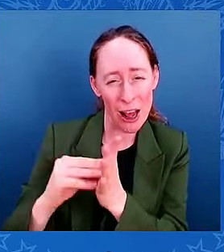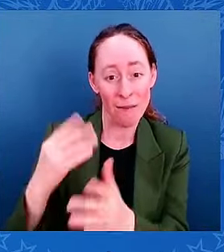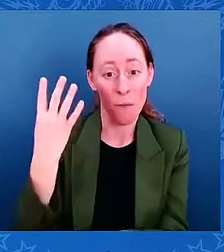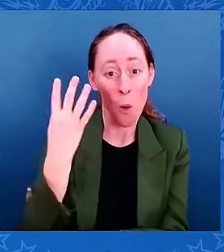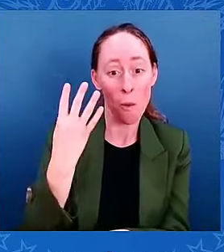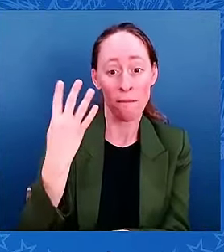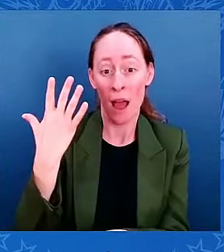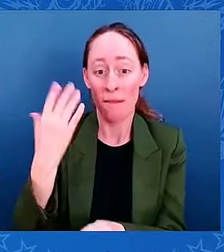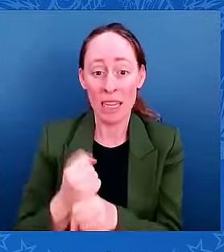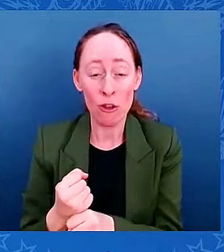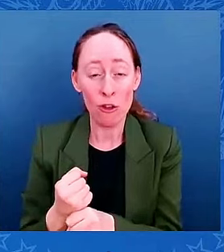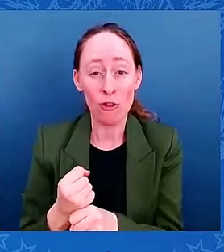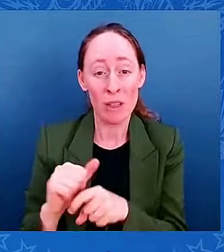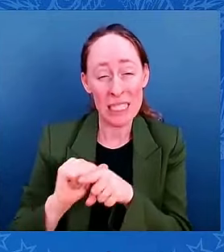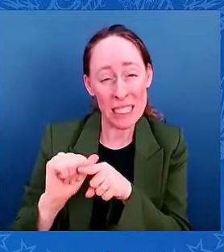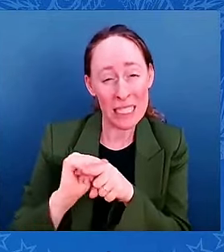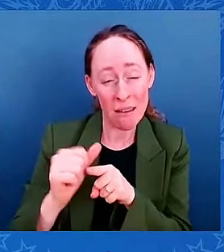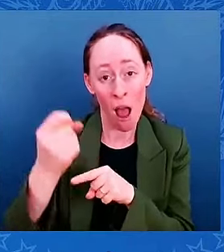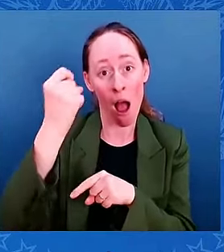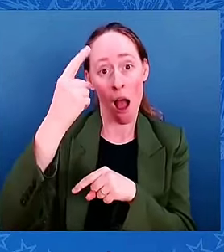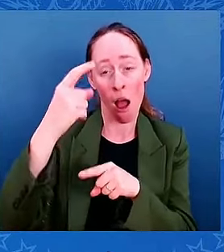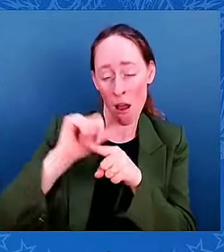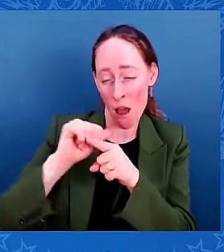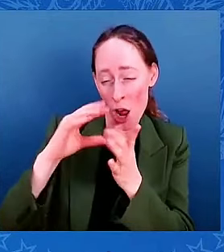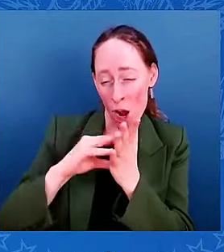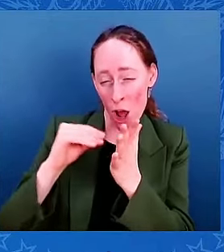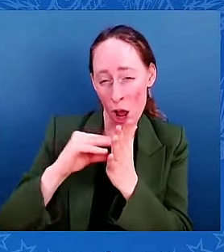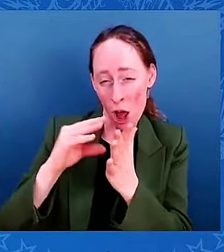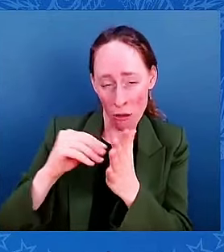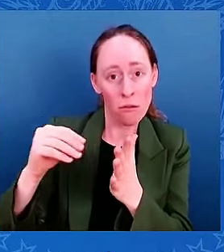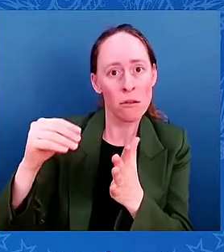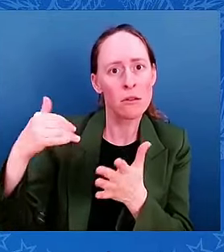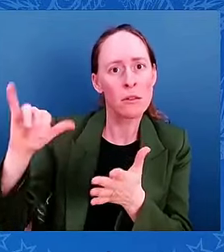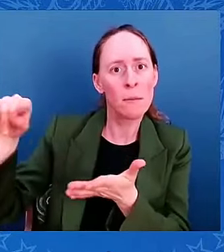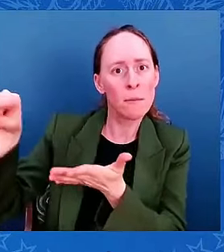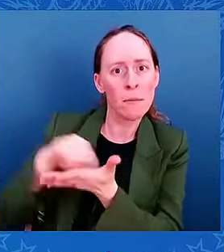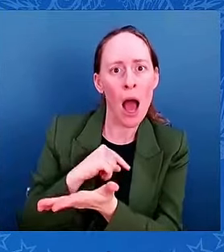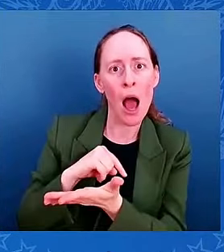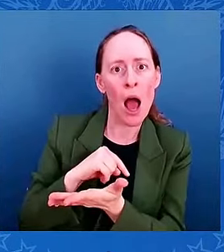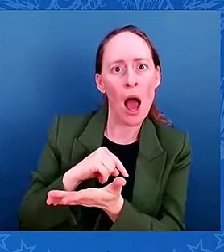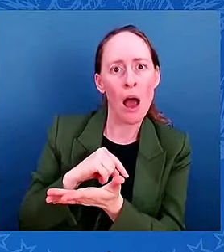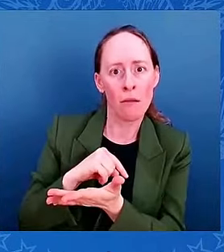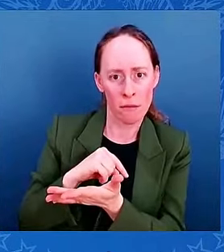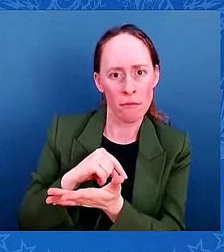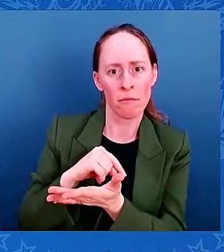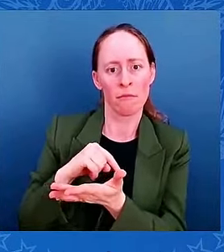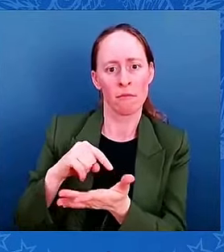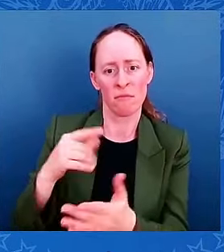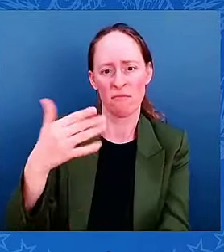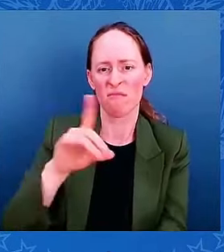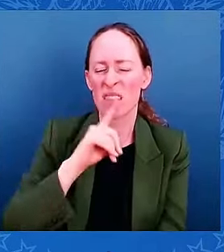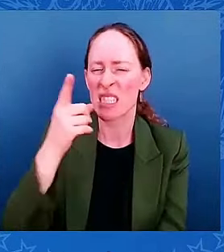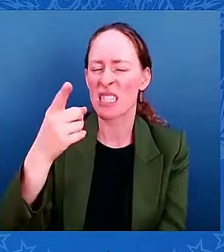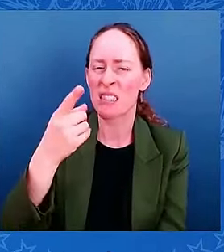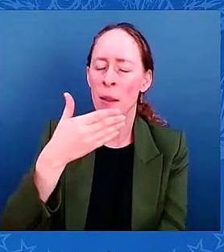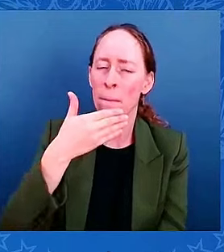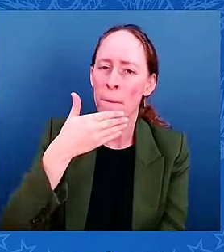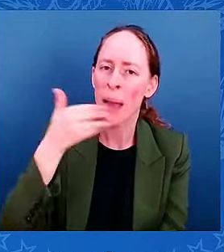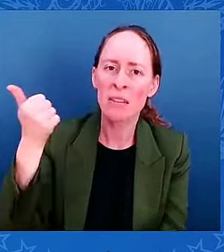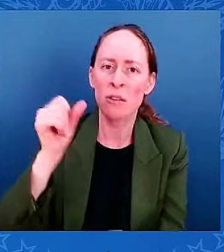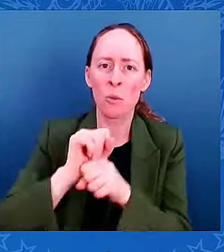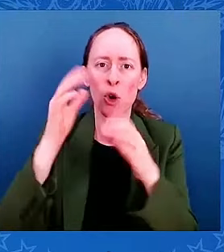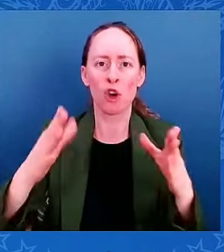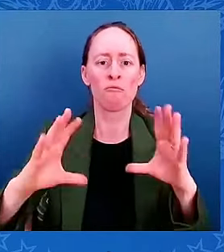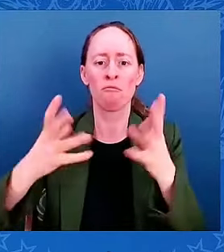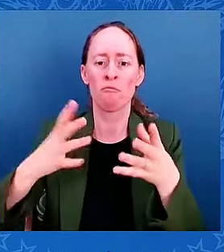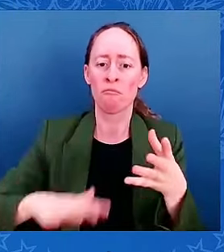trade. And you're the single best workers in the world. Not a joke. Like Andrew and his fellow plumbers and pipe